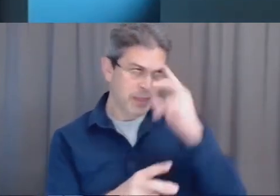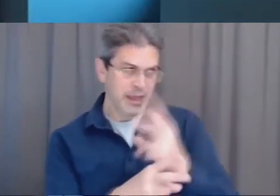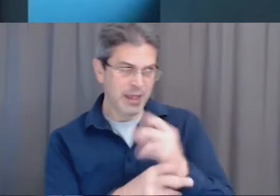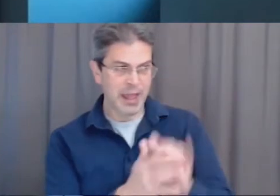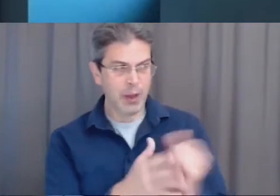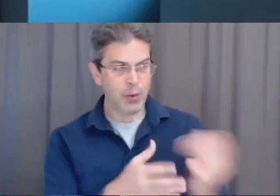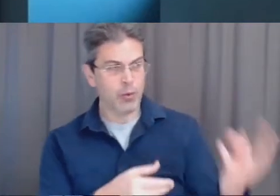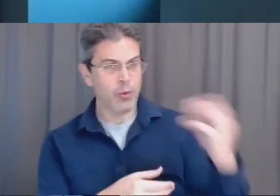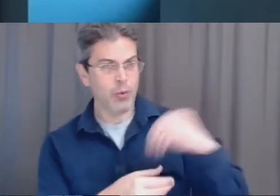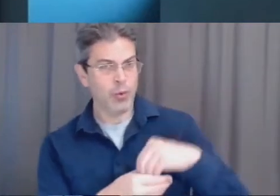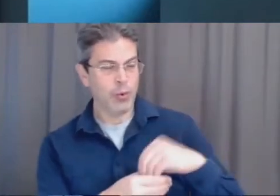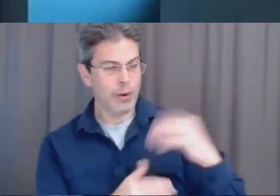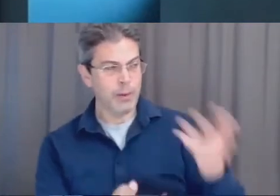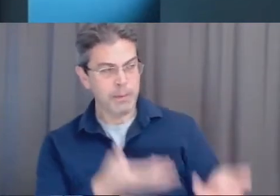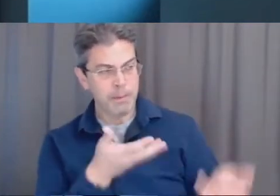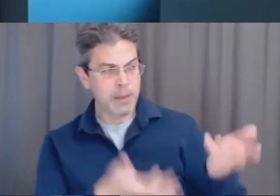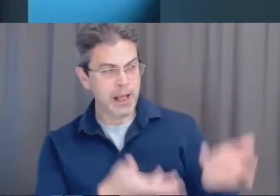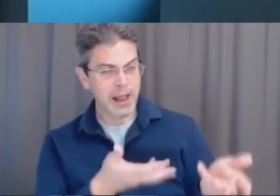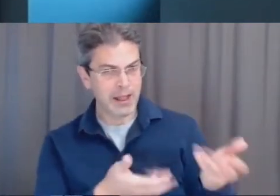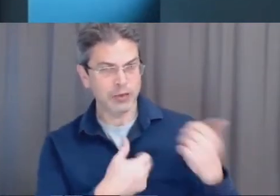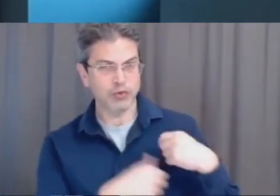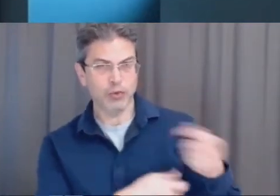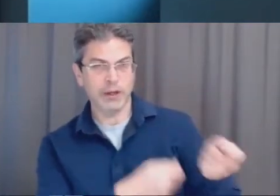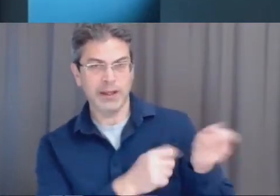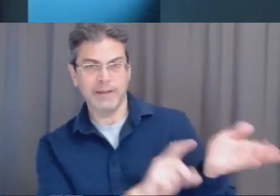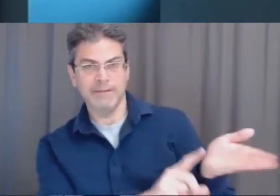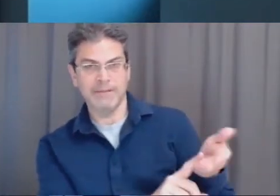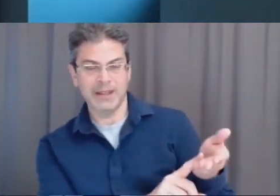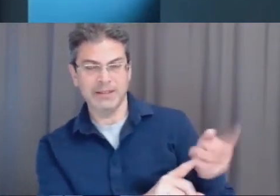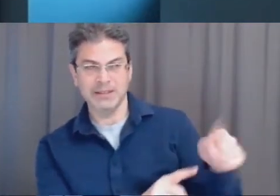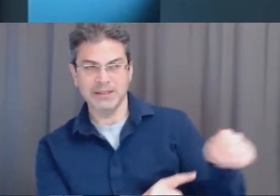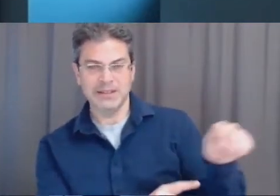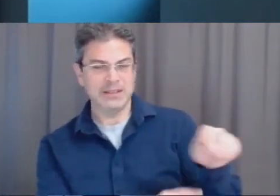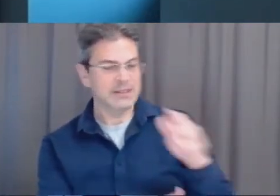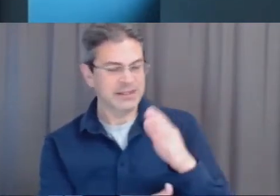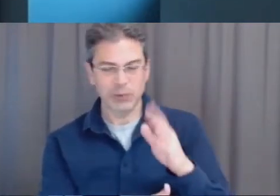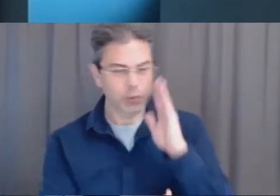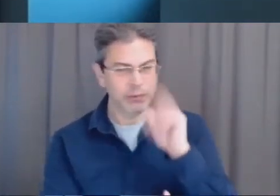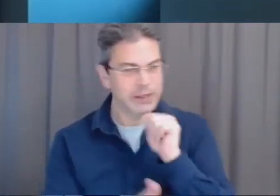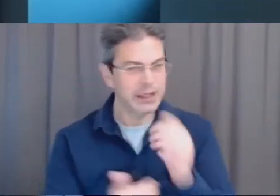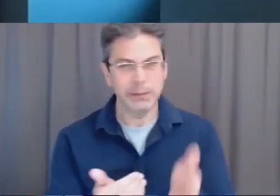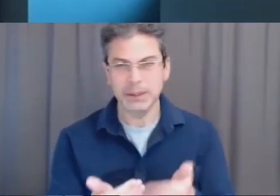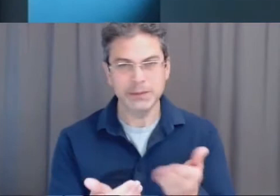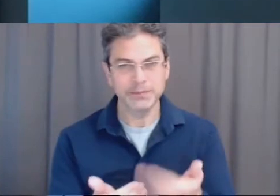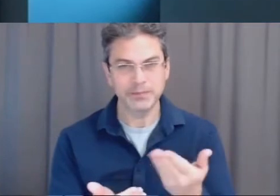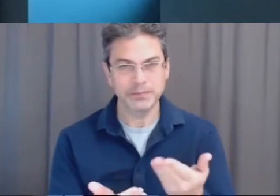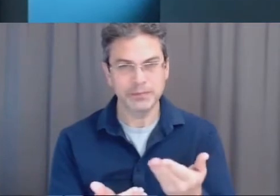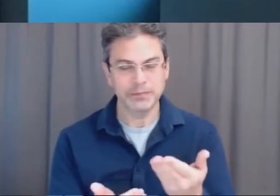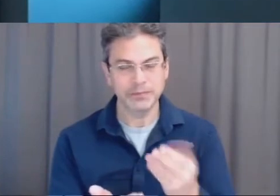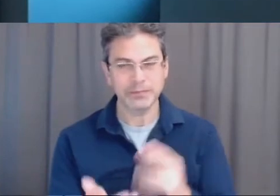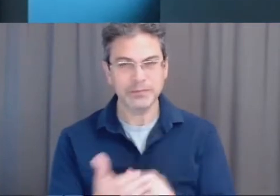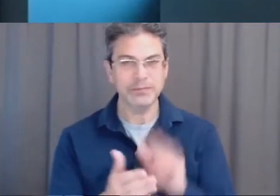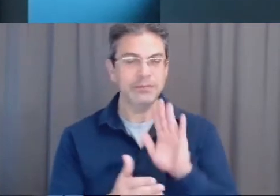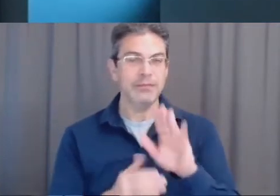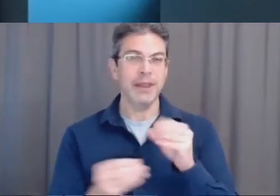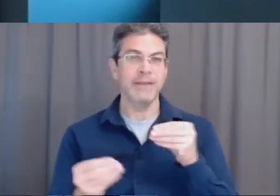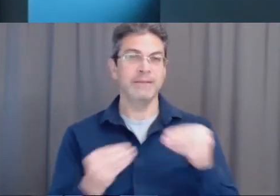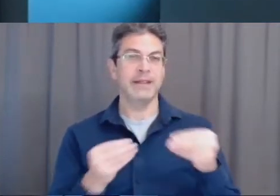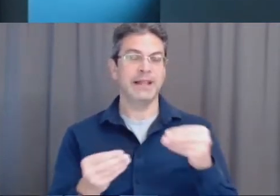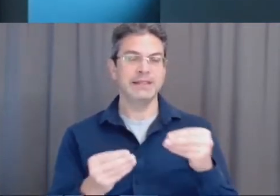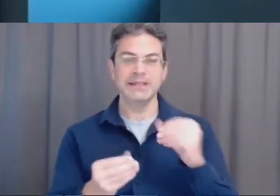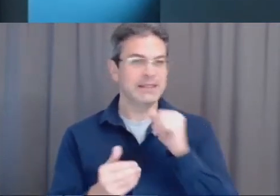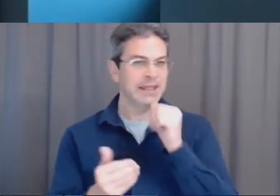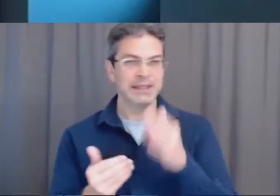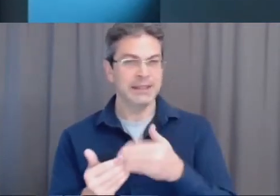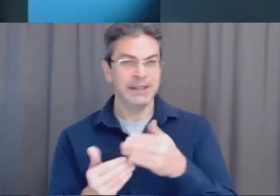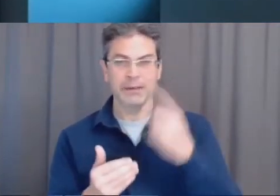own coalition. So on some issues, there will be, you know, less flexibility. And so, you know, to the extent that